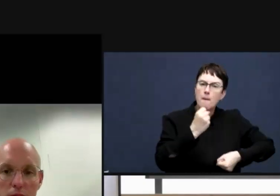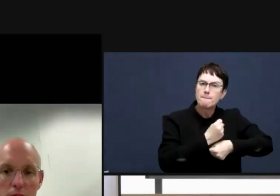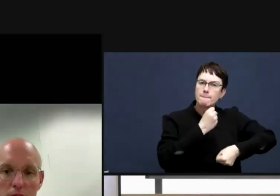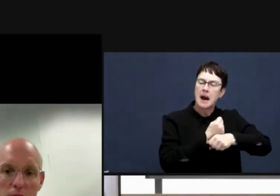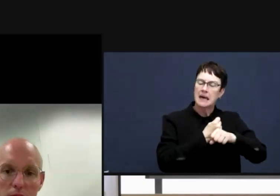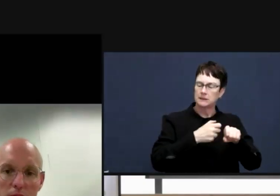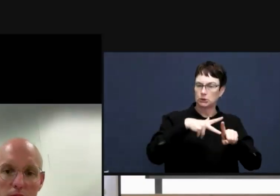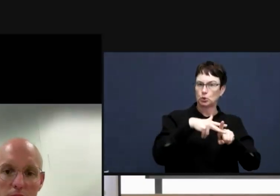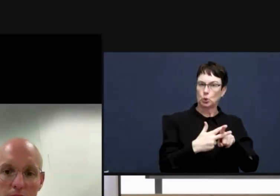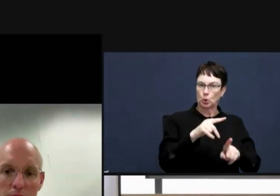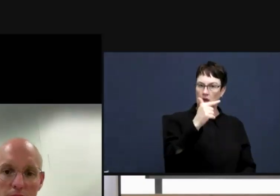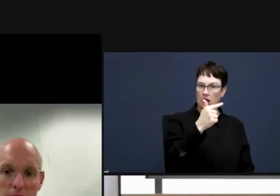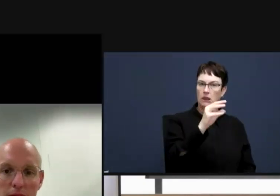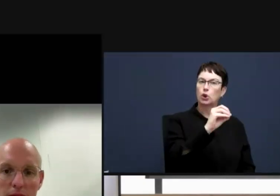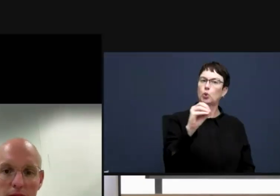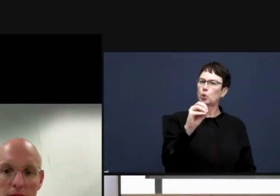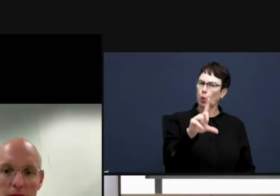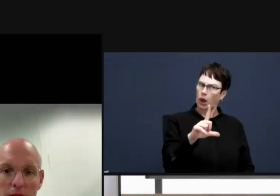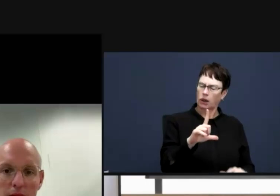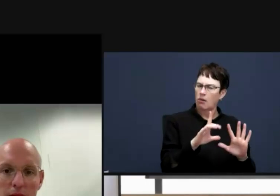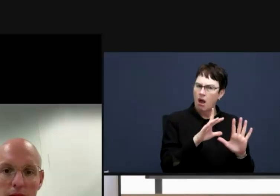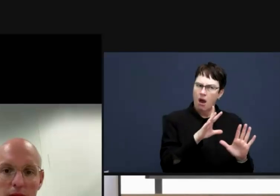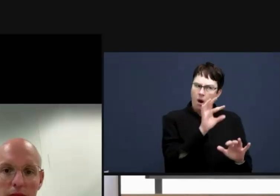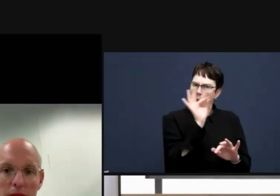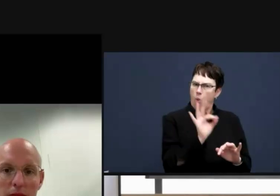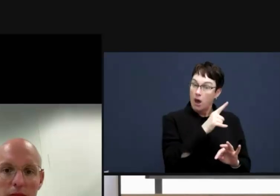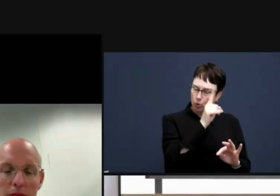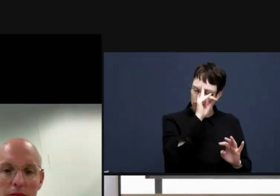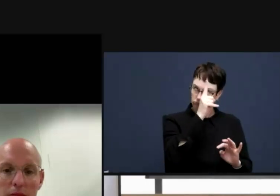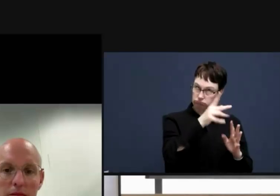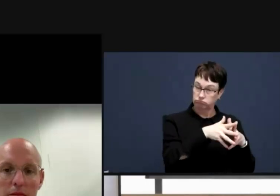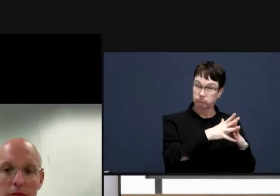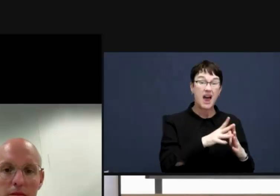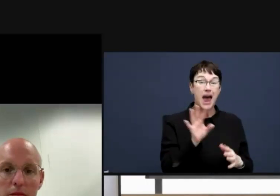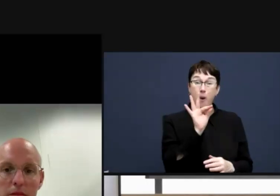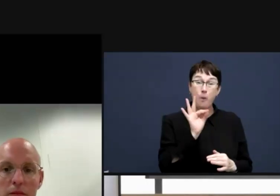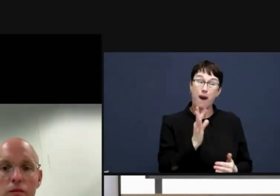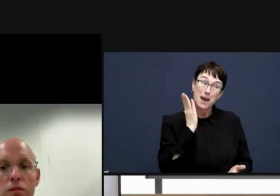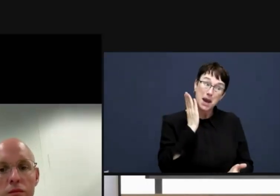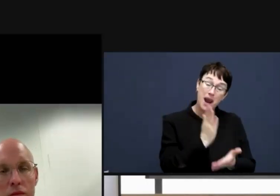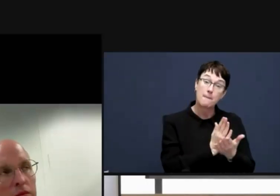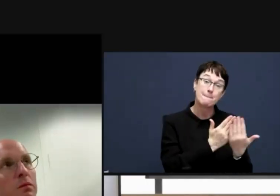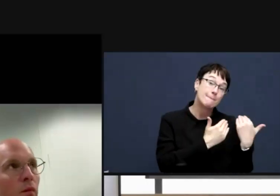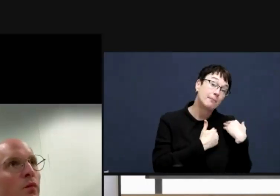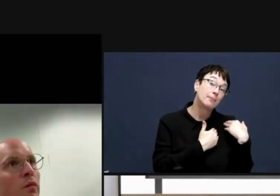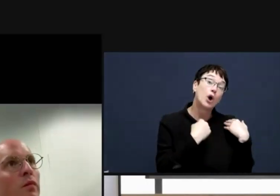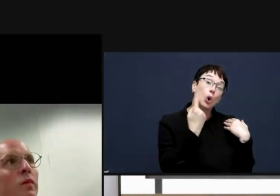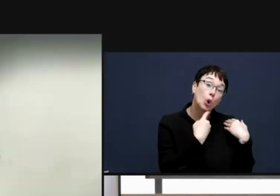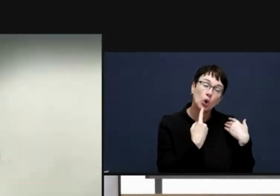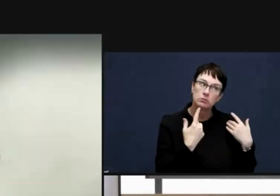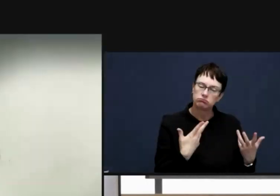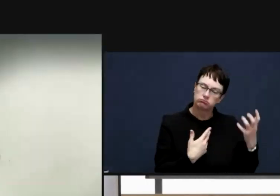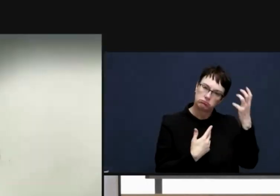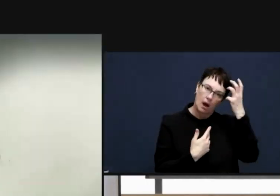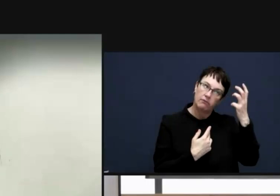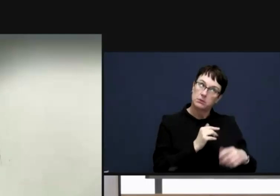mean, it's the responsibility of the public sector bodies, and also there's a market for these kind of tools. So could you tell us a little bit about the background?